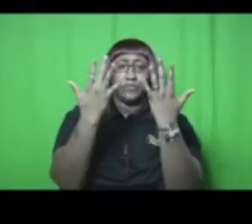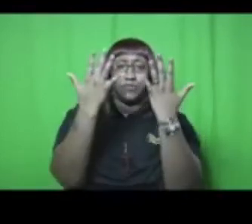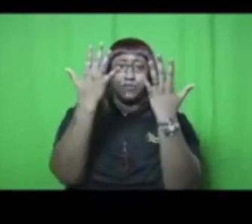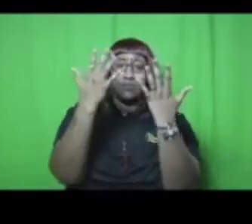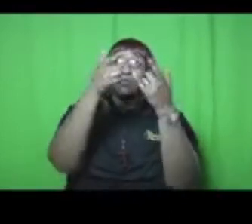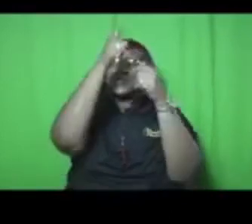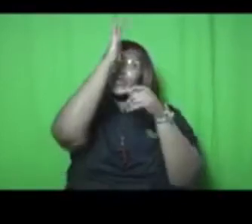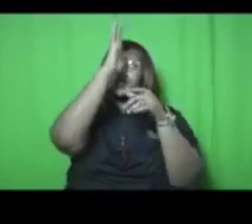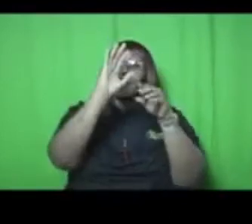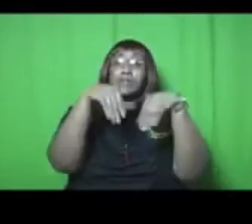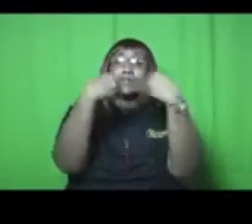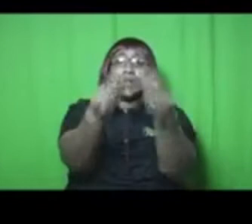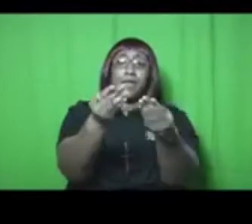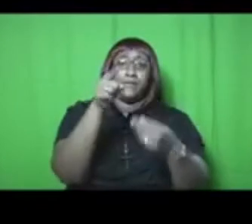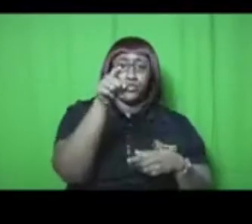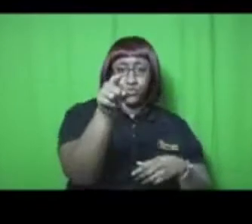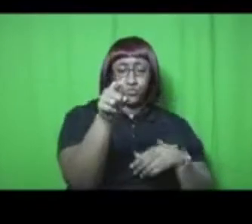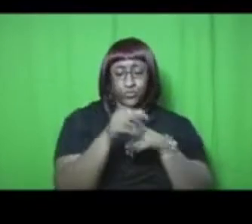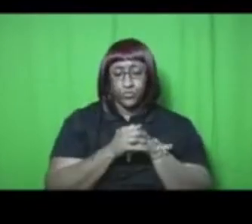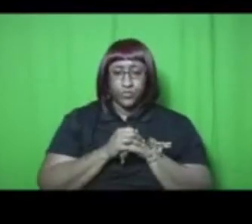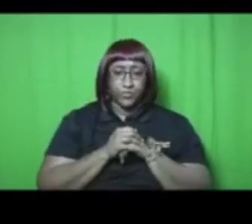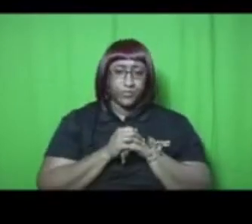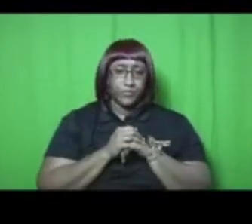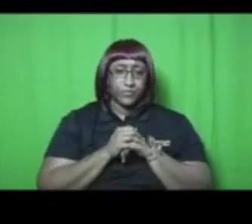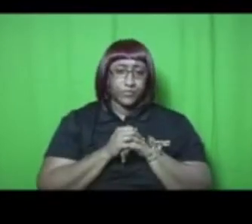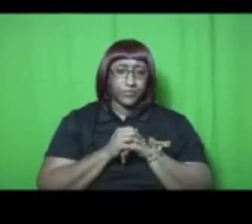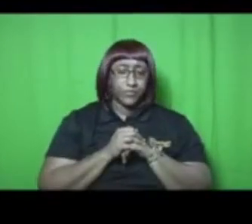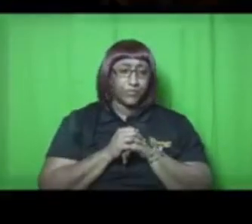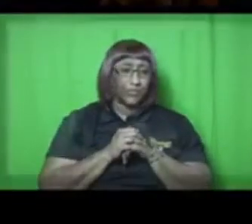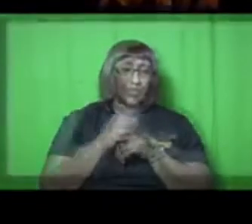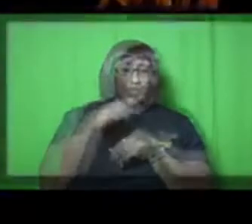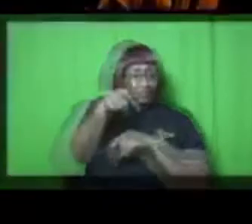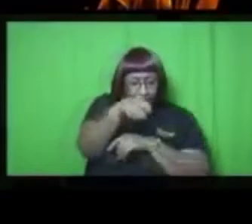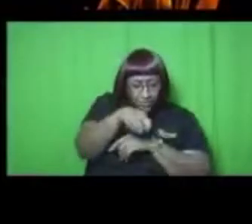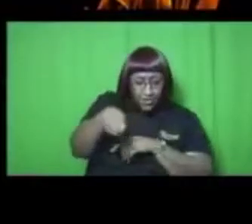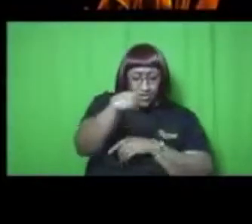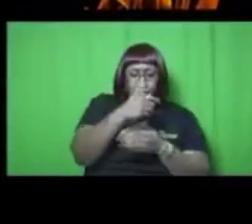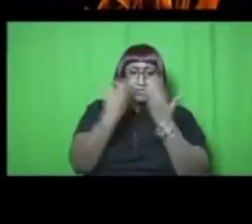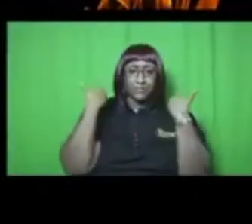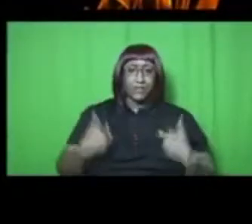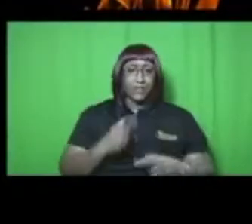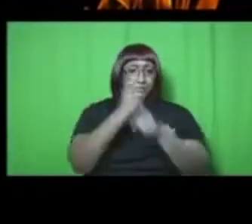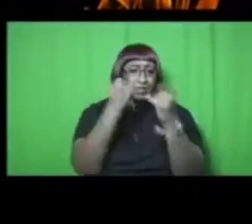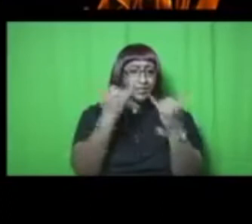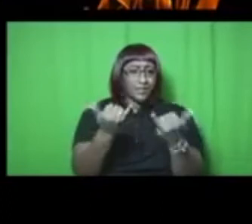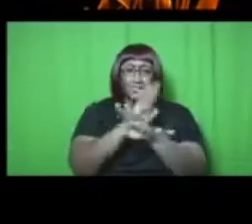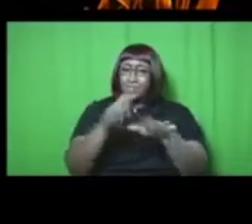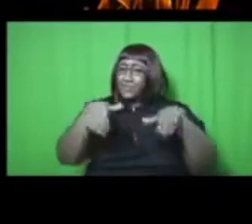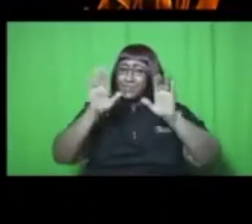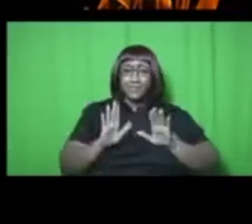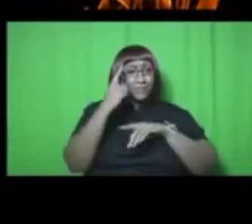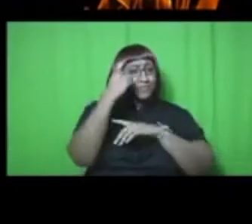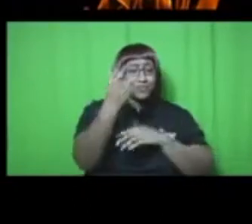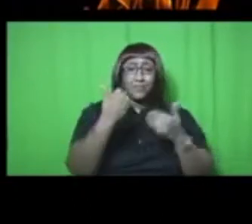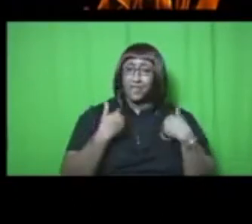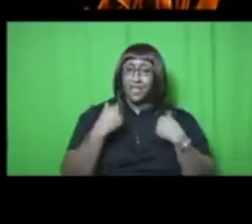which God gave you. And I want to stir up somebody right now. Don't give up that dream of